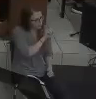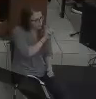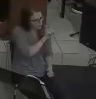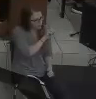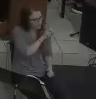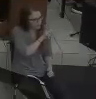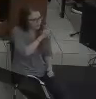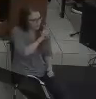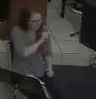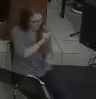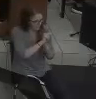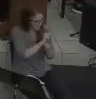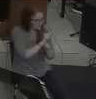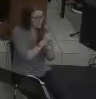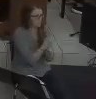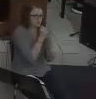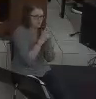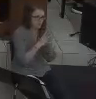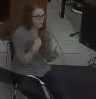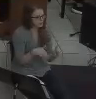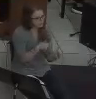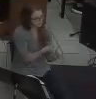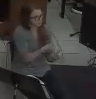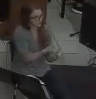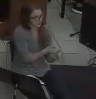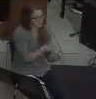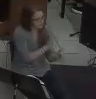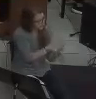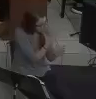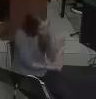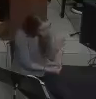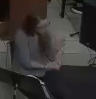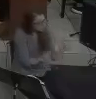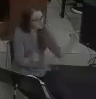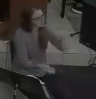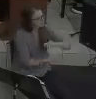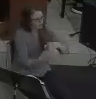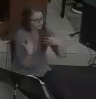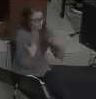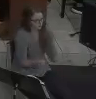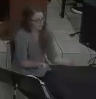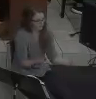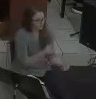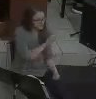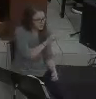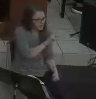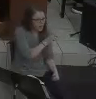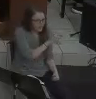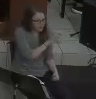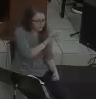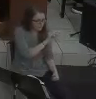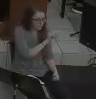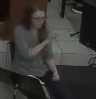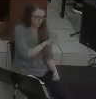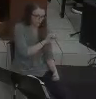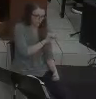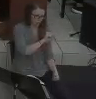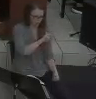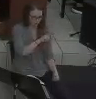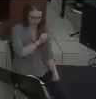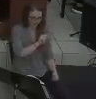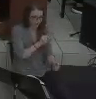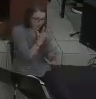who turned her losses into courage. She's one who, with the loss of her parents, one